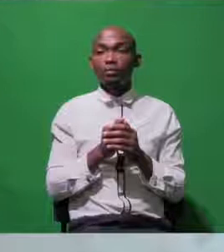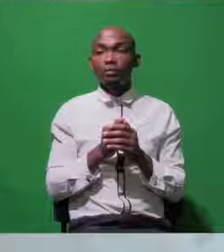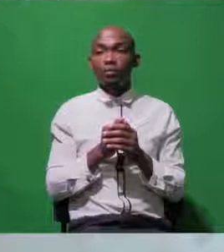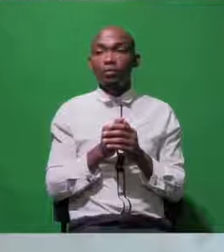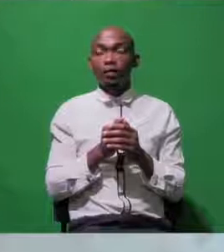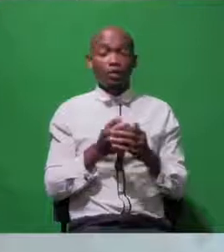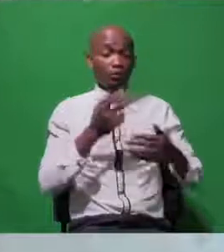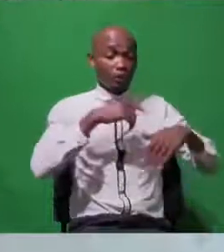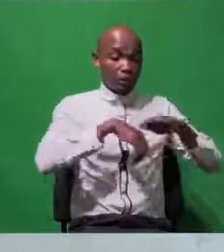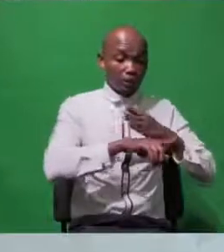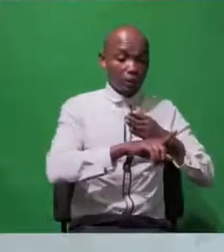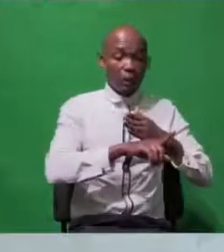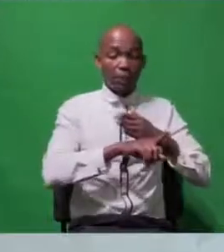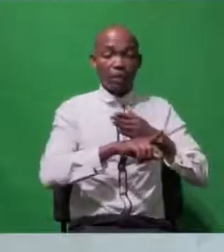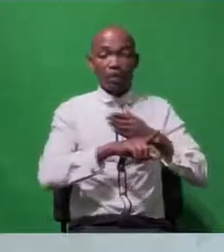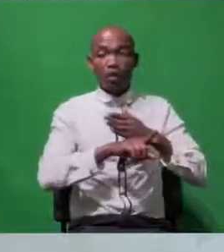obedience